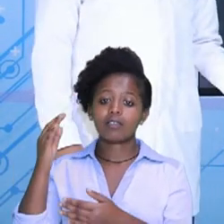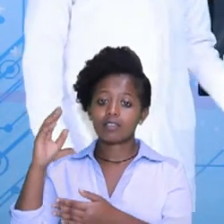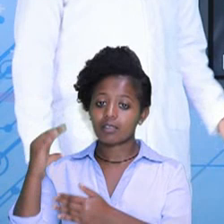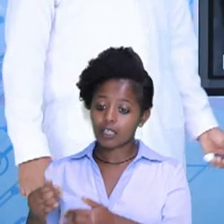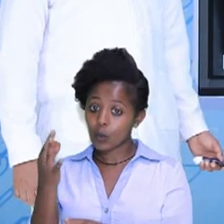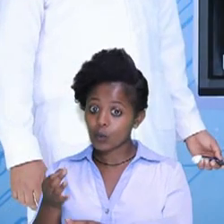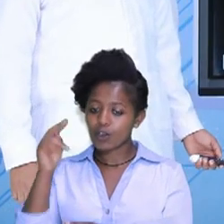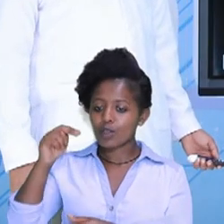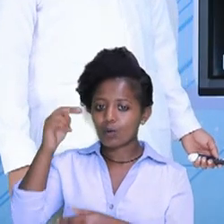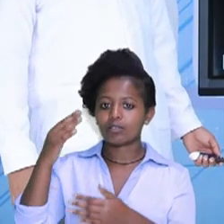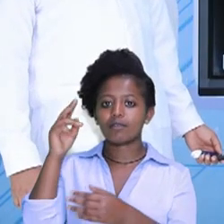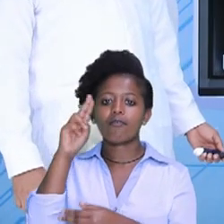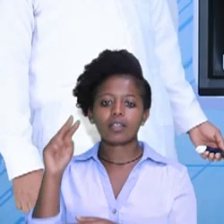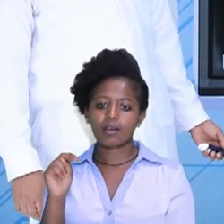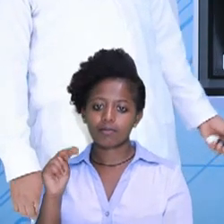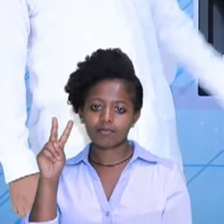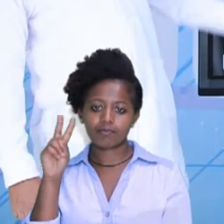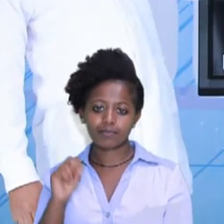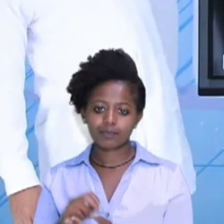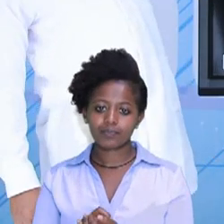of North Vietnam.